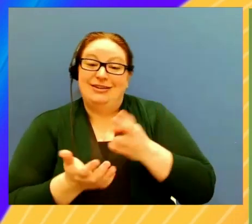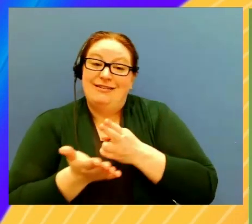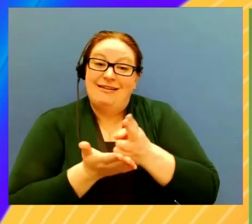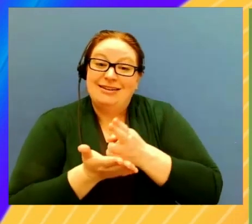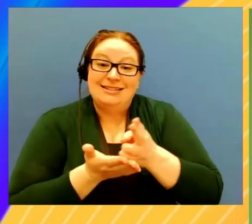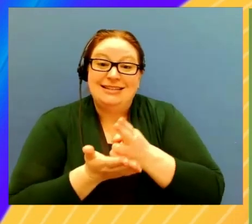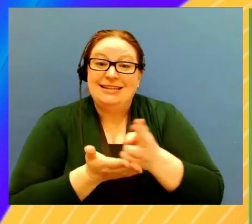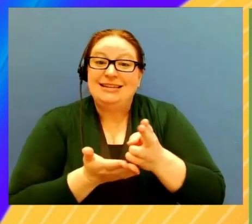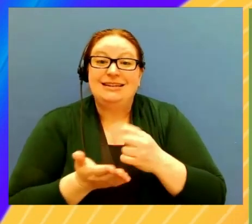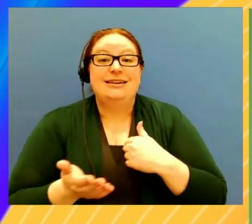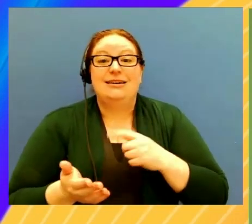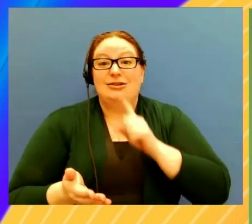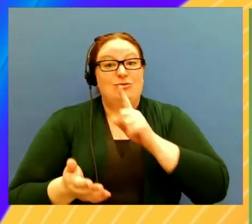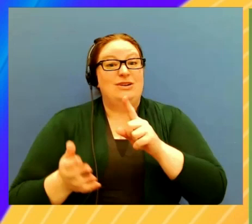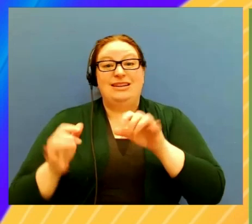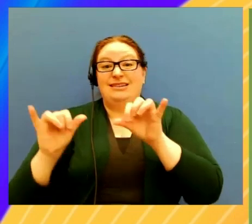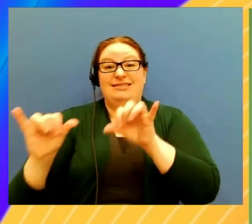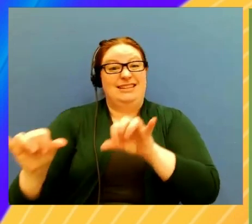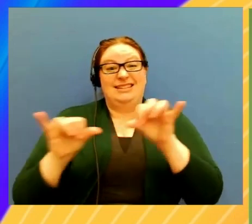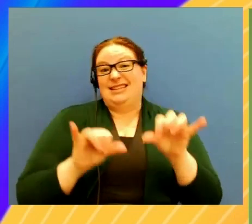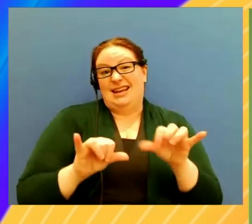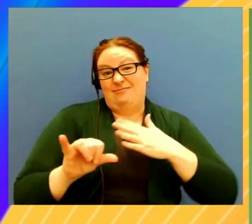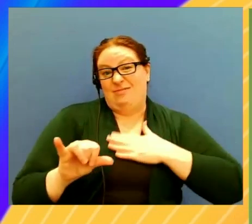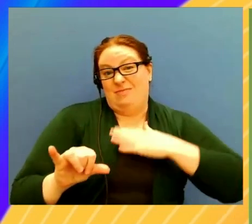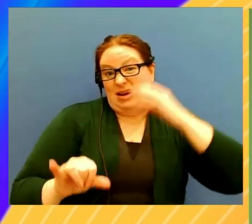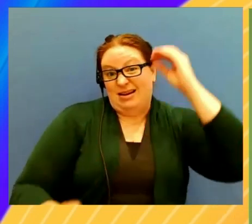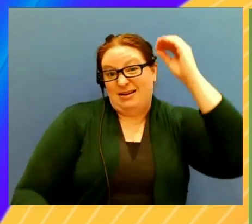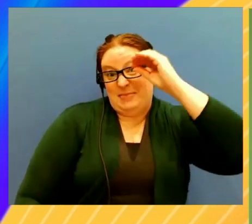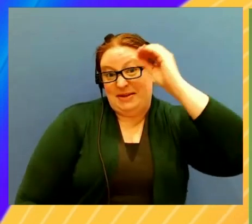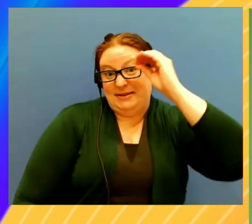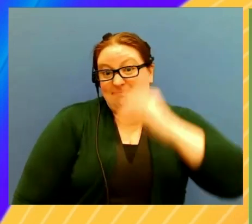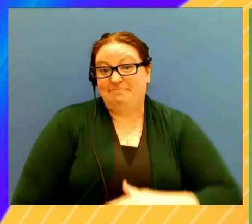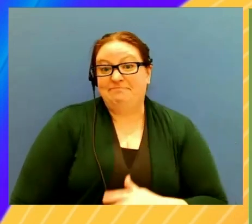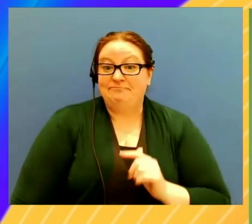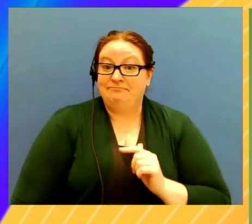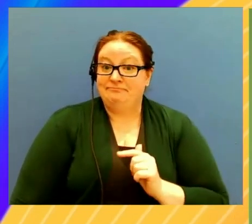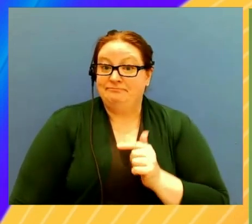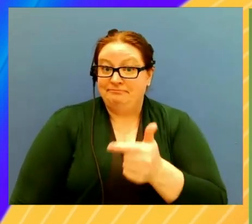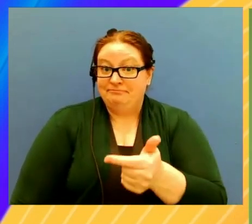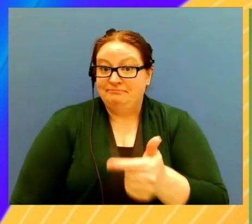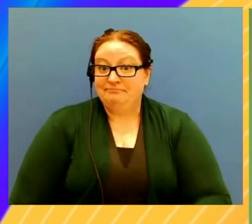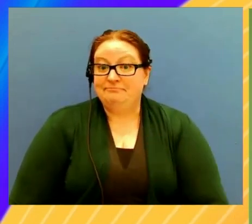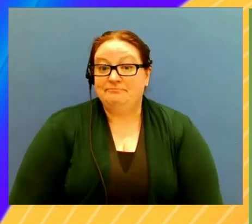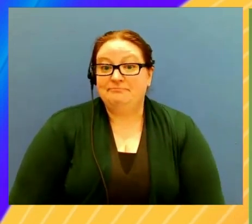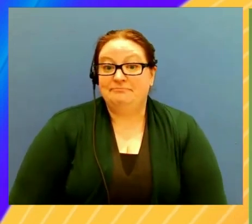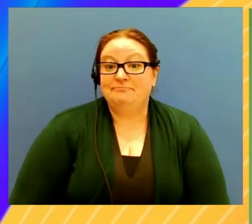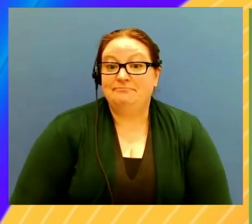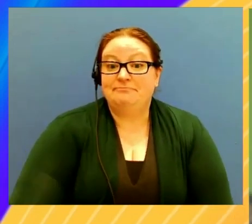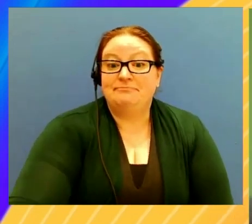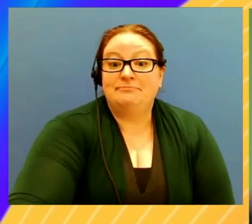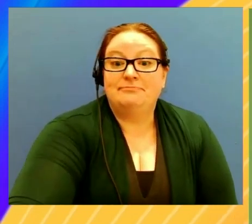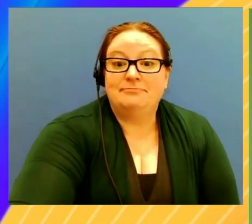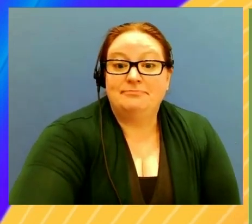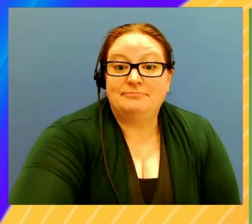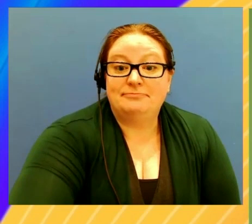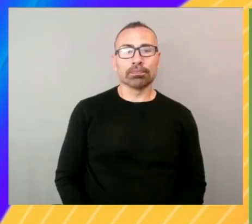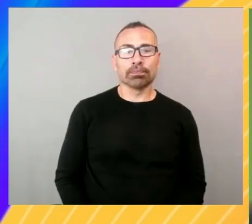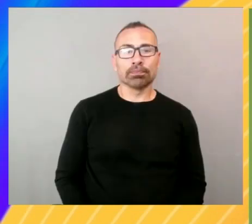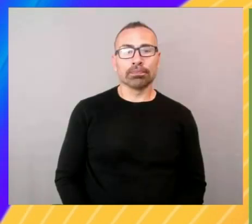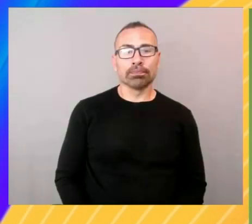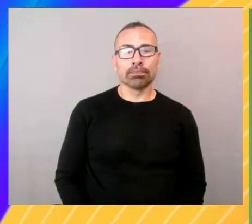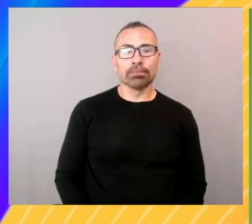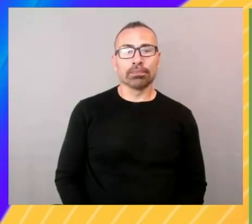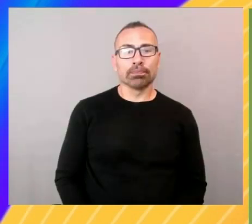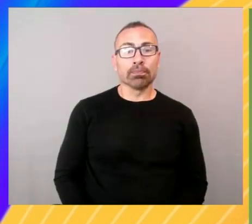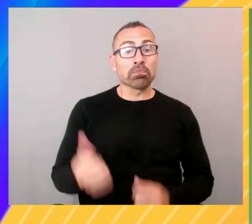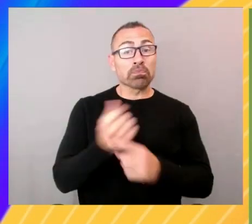really kind of one and the same, in my opinion. Okay. Everyone's migrating not just to get to a place. They're migrating here to AWS for a